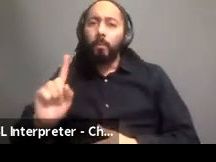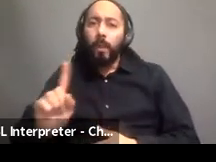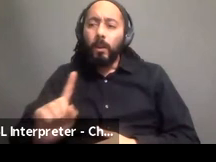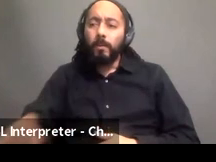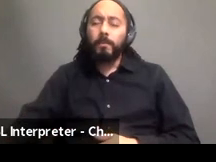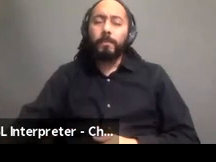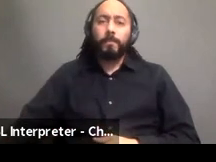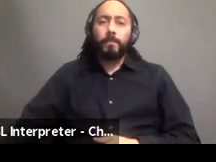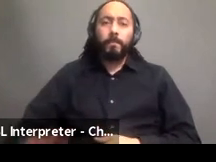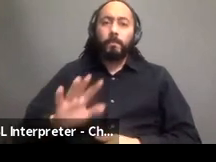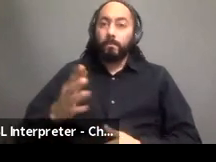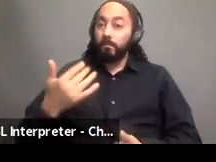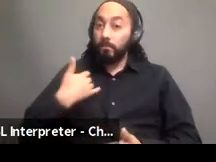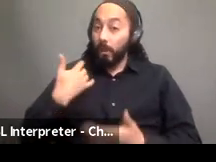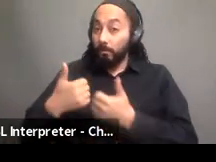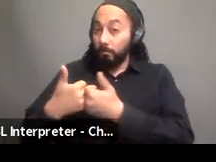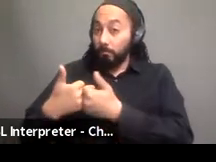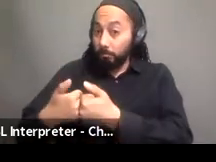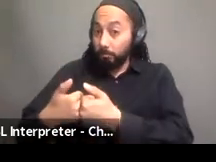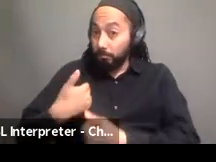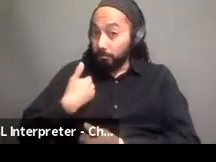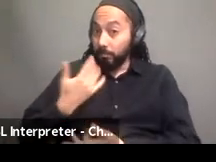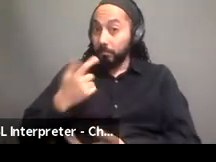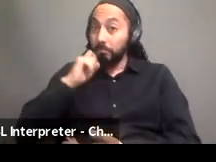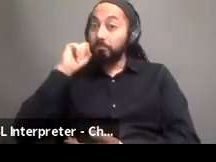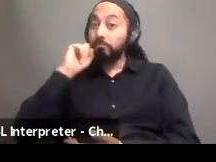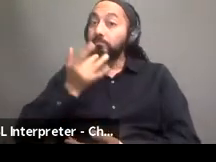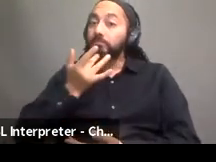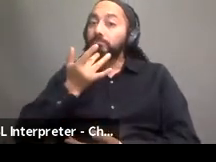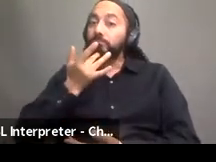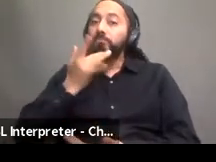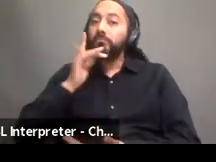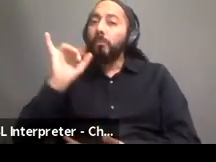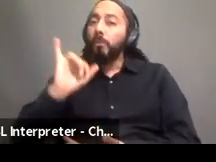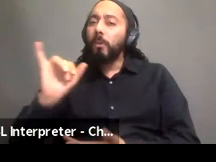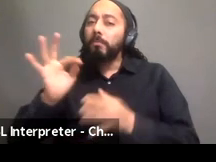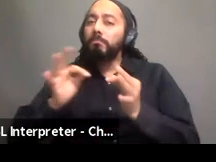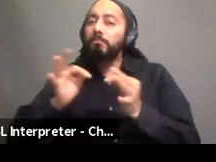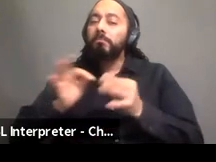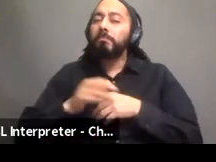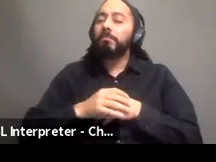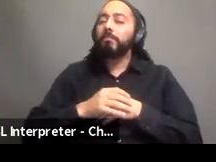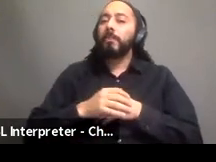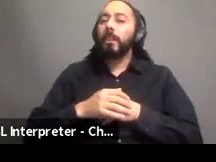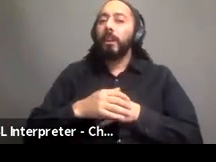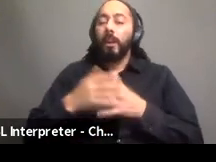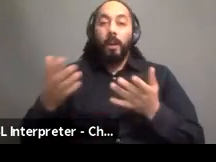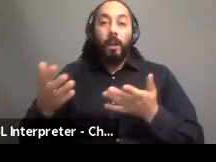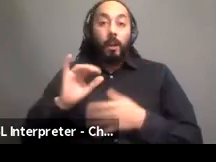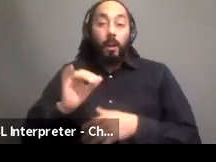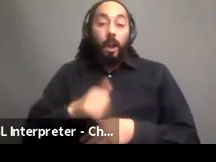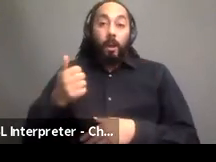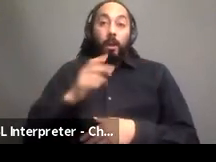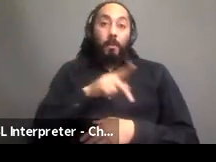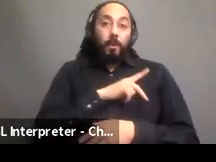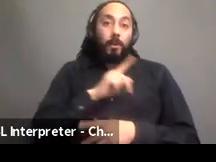your romantic or sex life, your sexual preferences, and other personal questions, right,